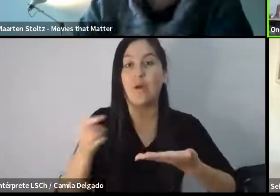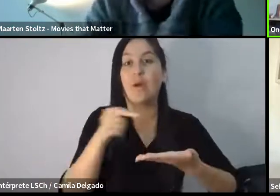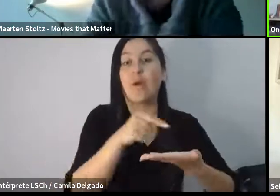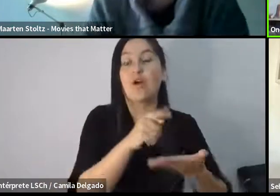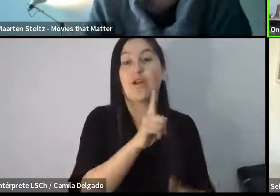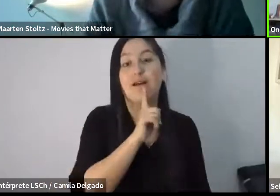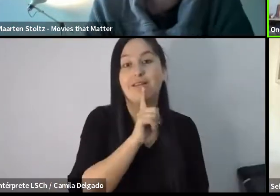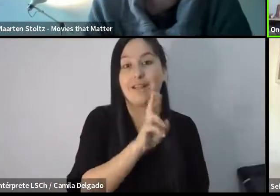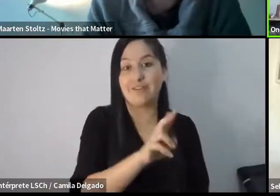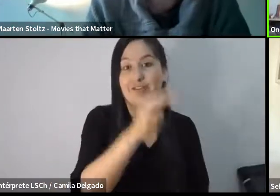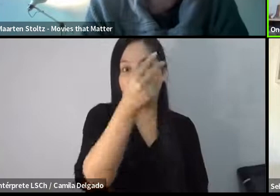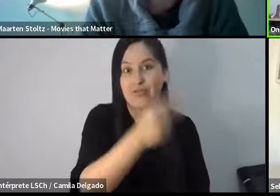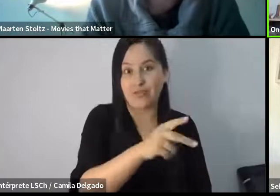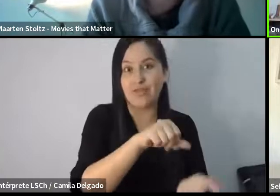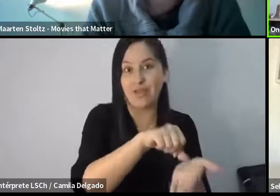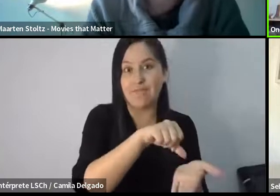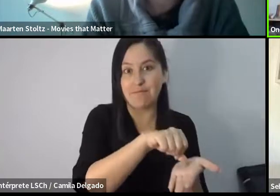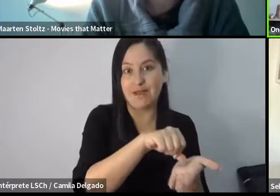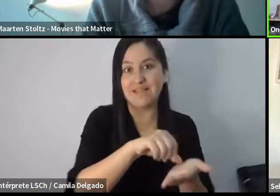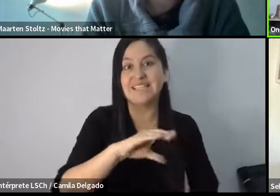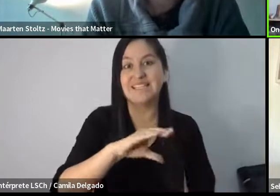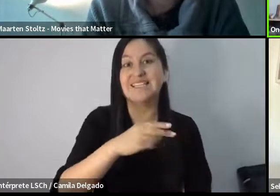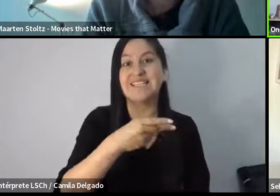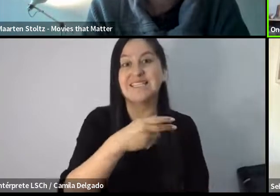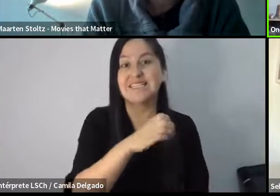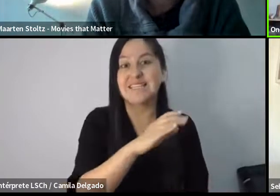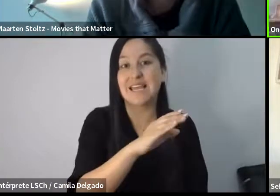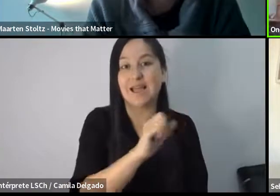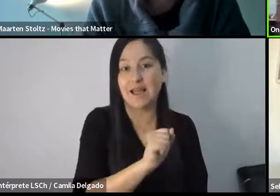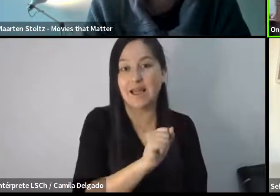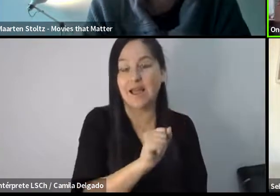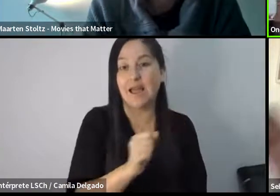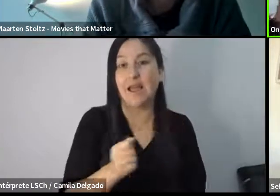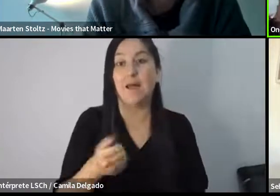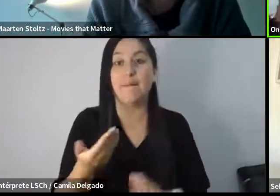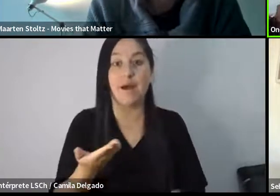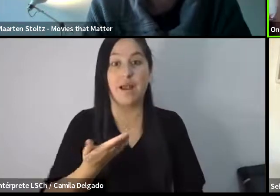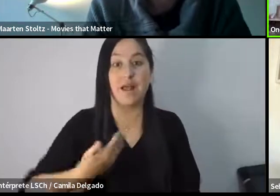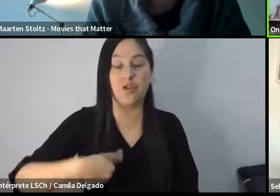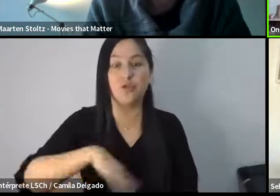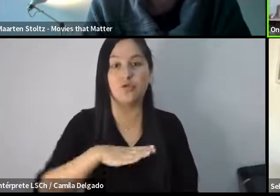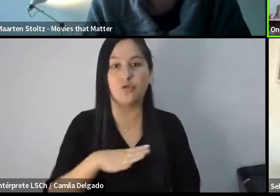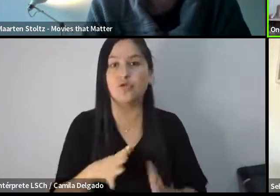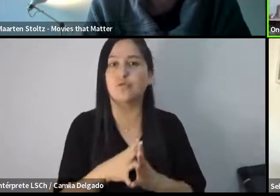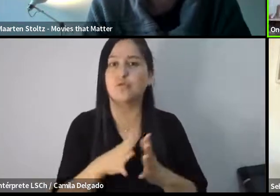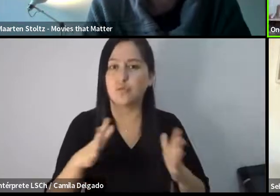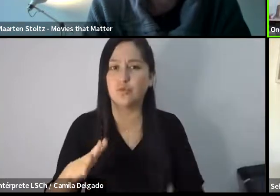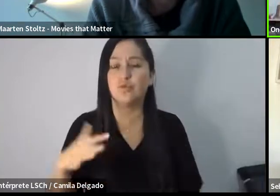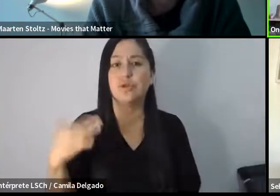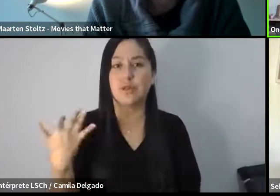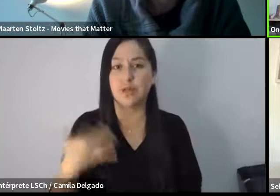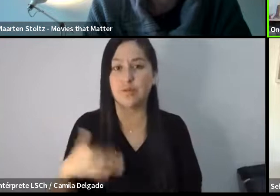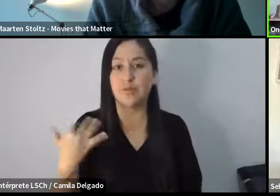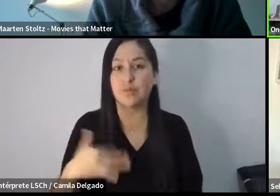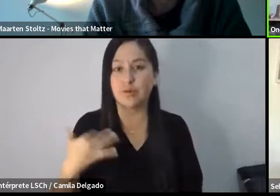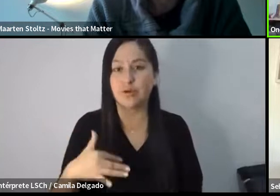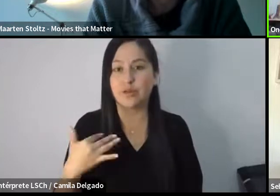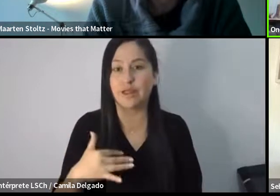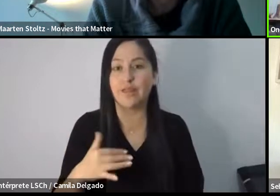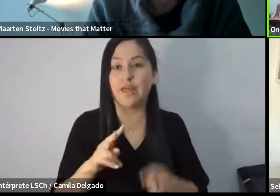that they are, for us, a really important source of the films, of their production for our Czech competition,